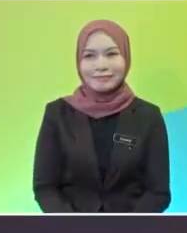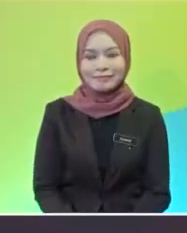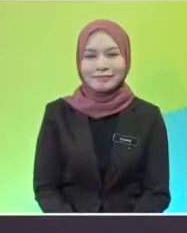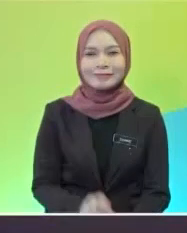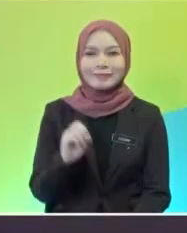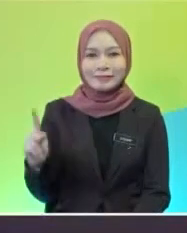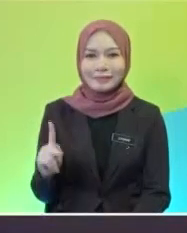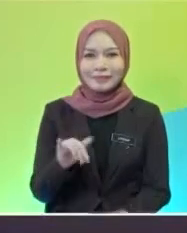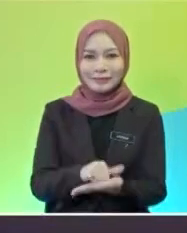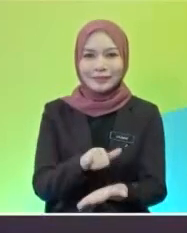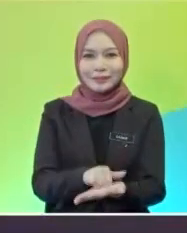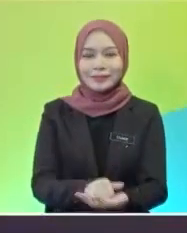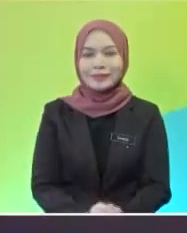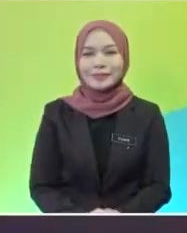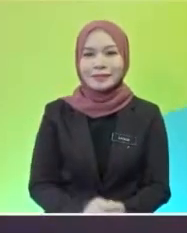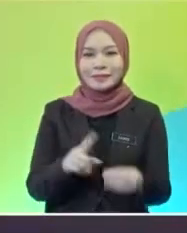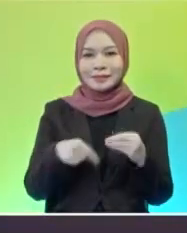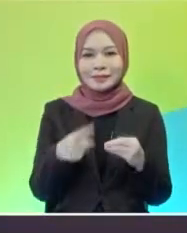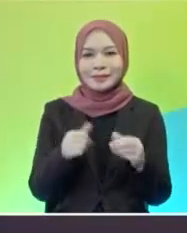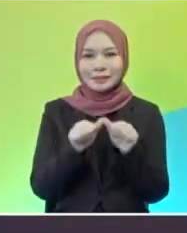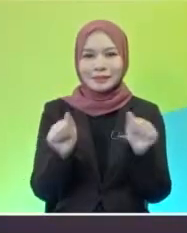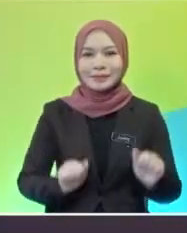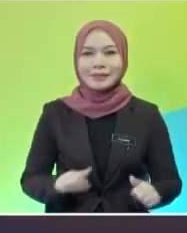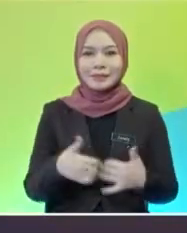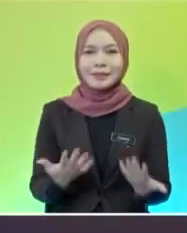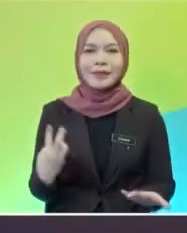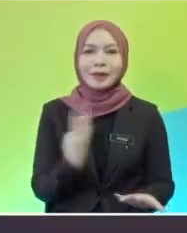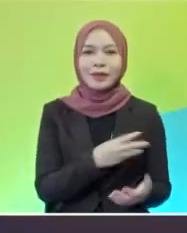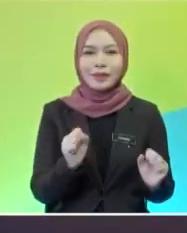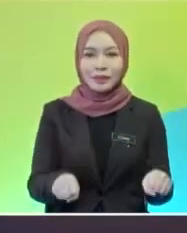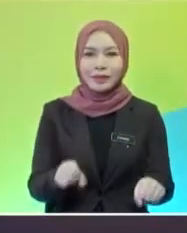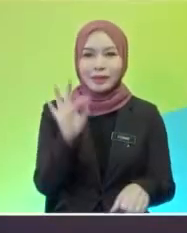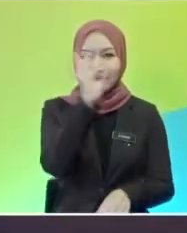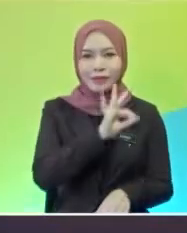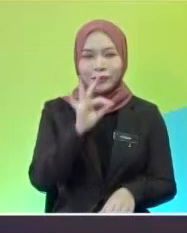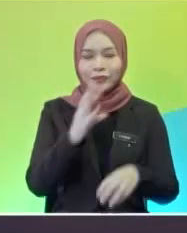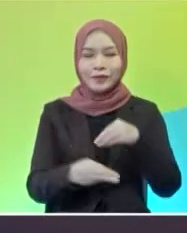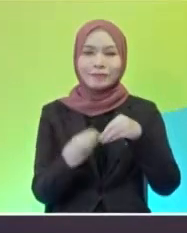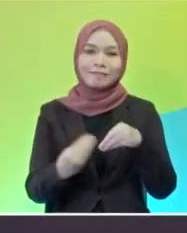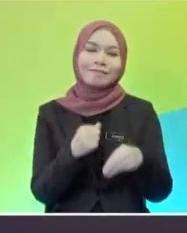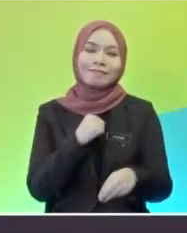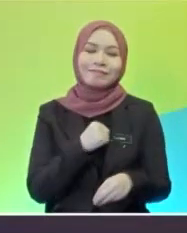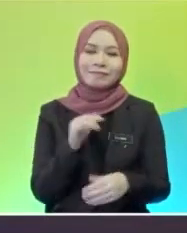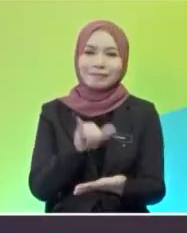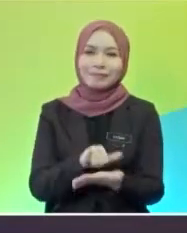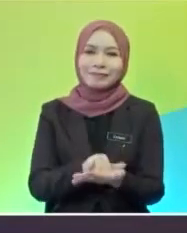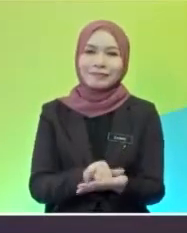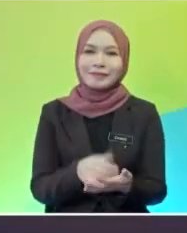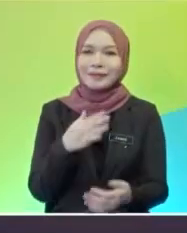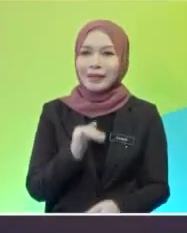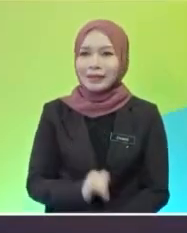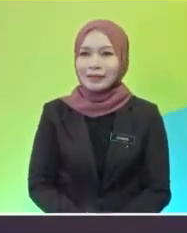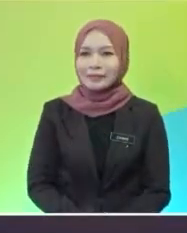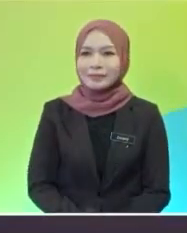what we understood in terms of shapes and how we could identify it with the things around us. So with that, we'd also like to thank our